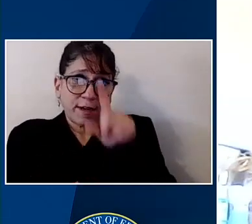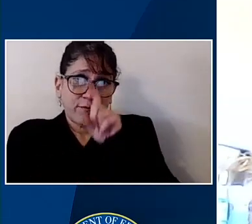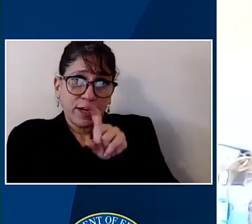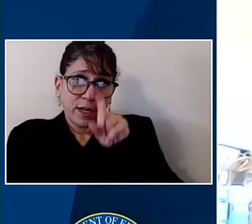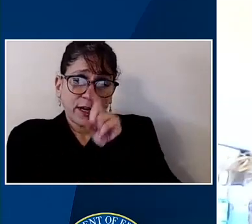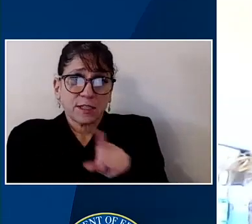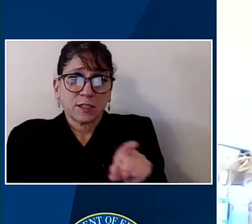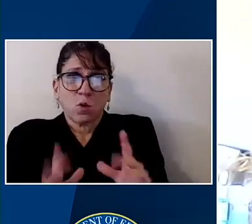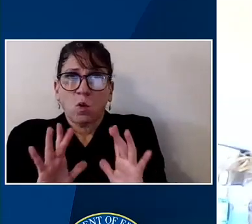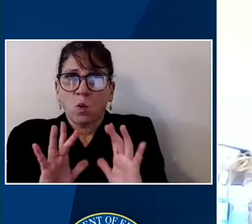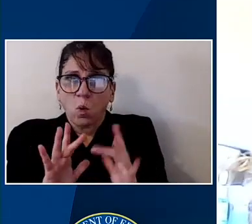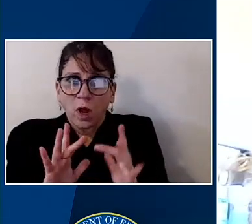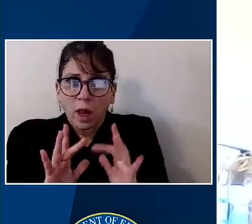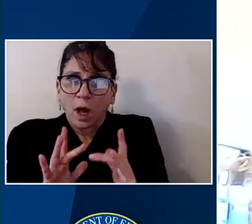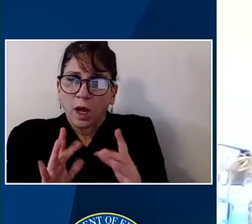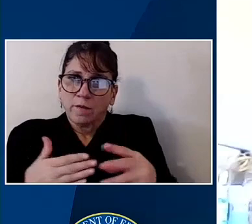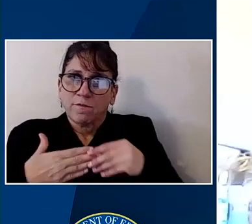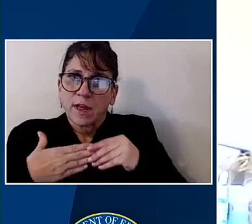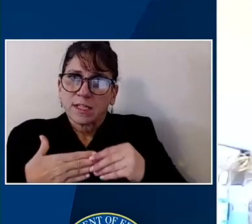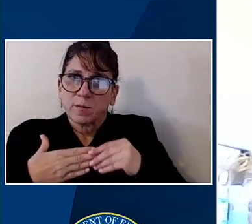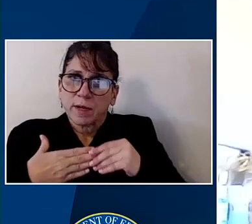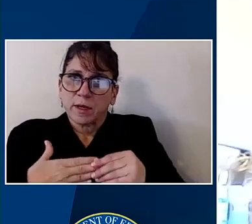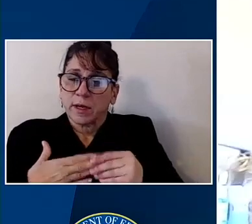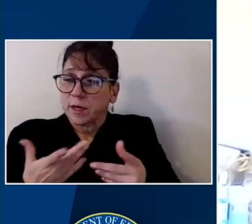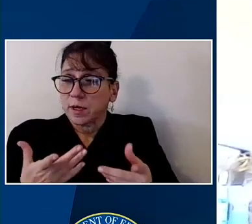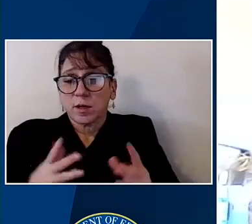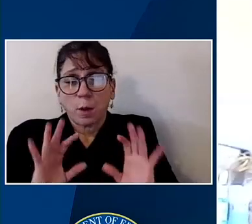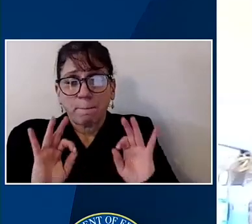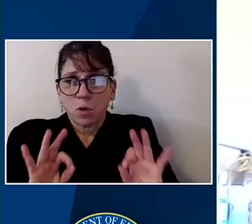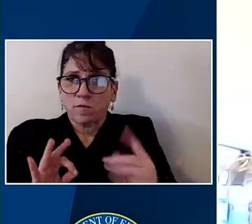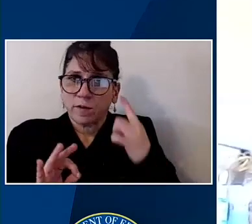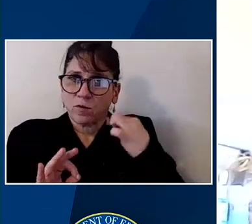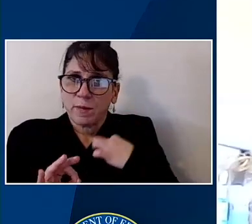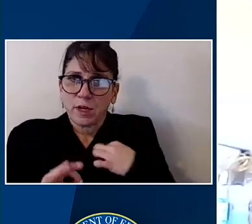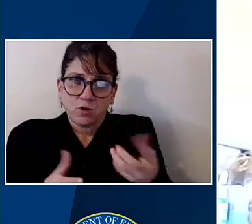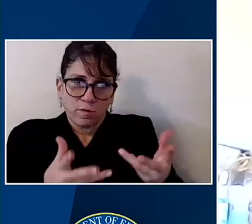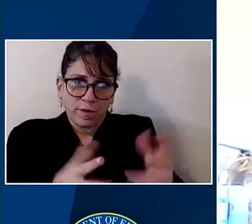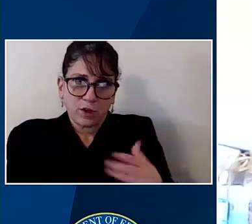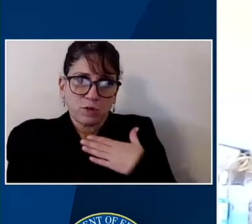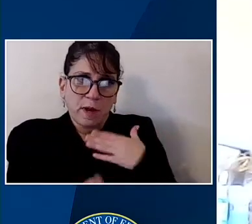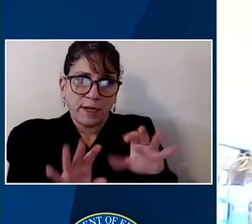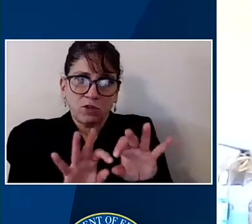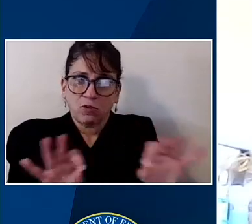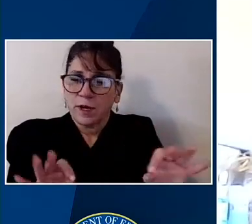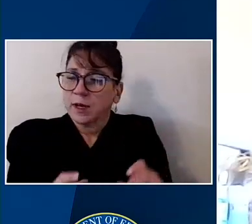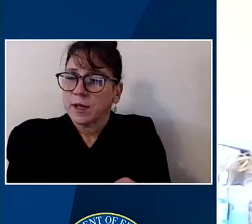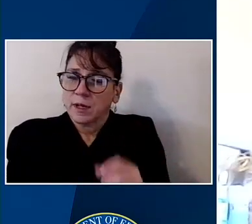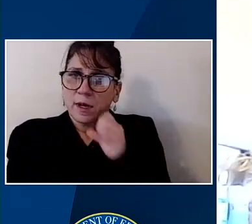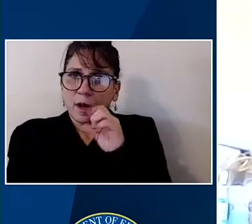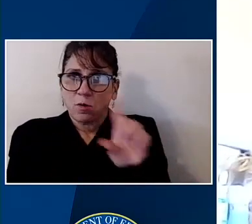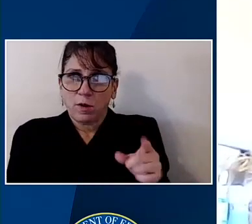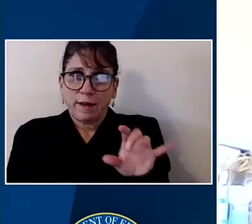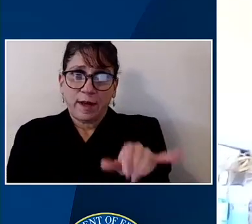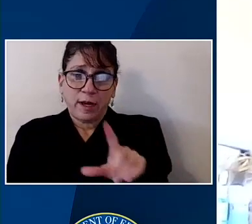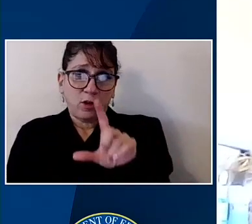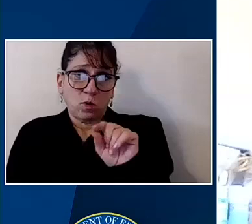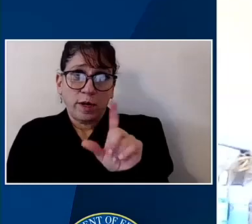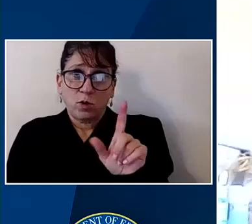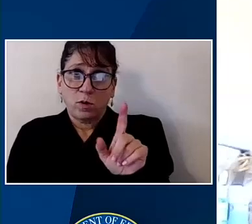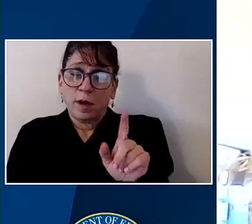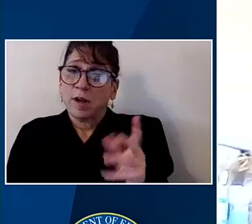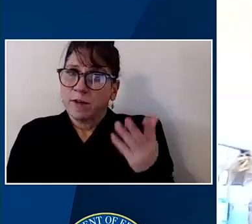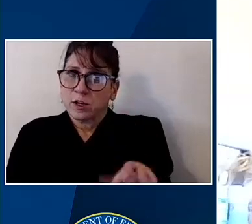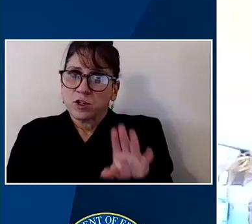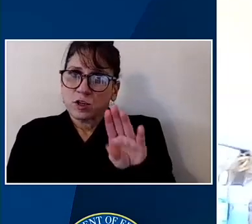that online and that flexibility format was perfect for me to finish my degree. And not only that, in 2021, I finished